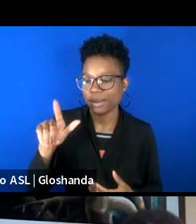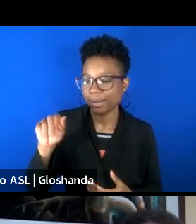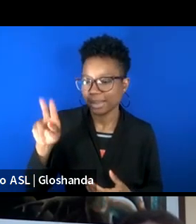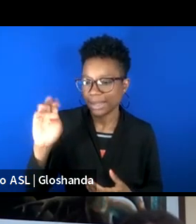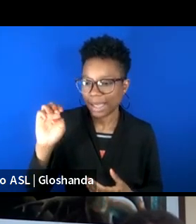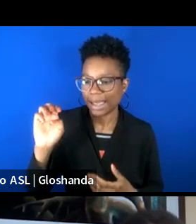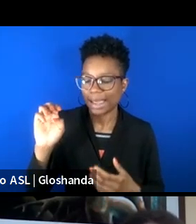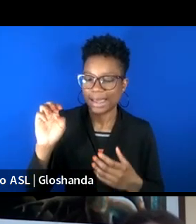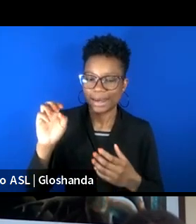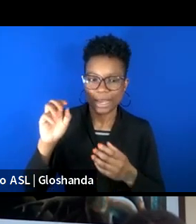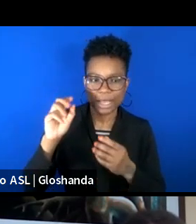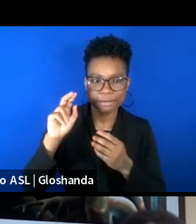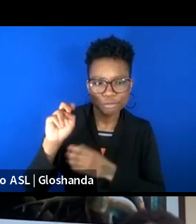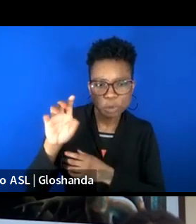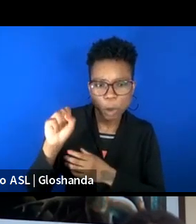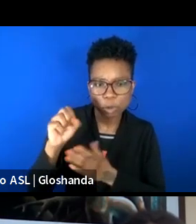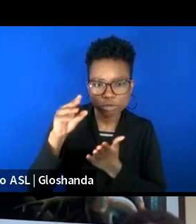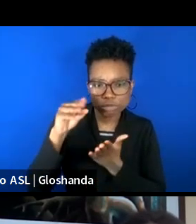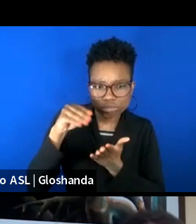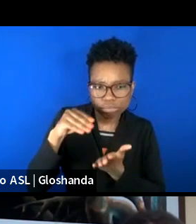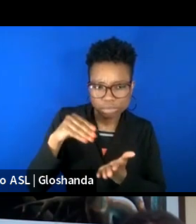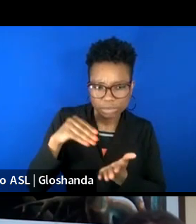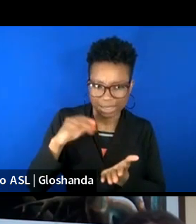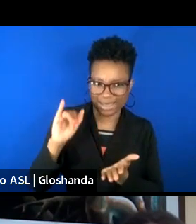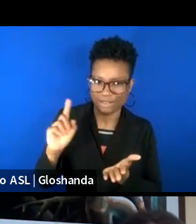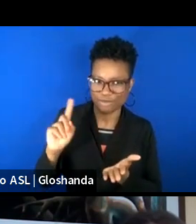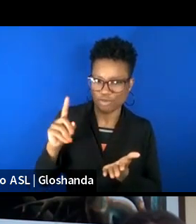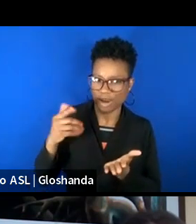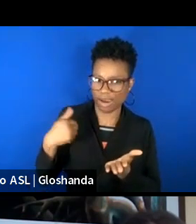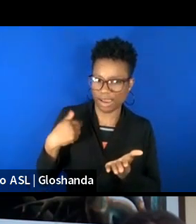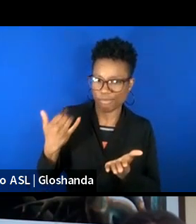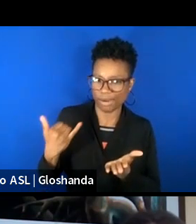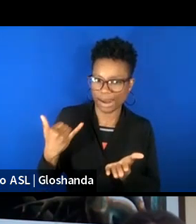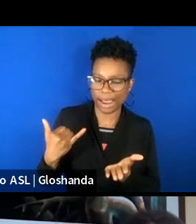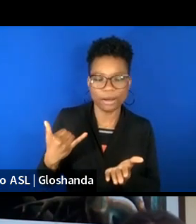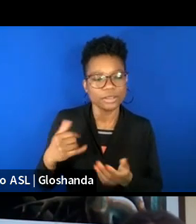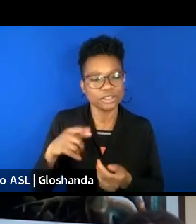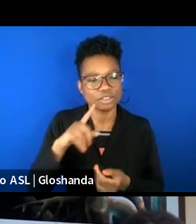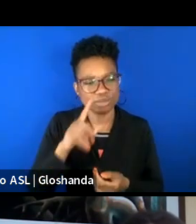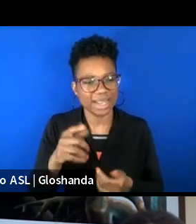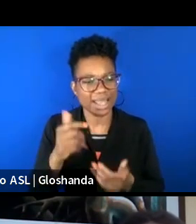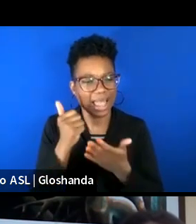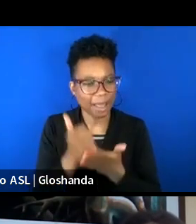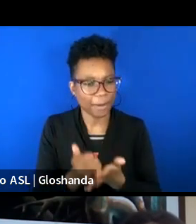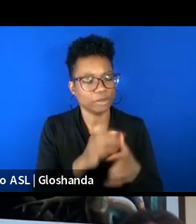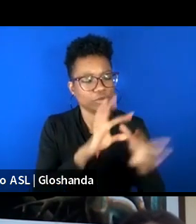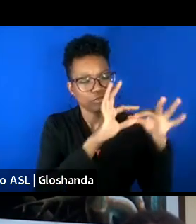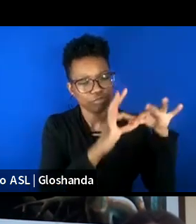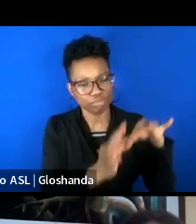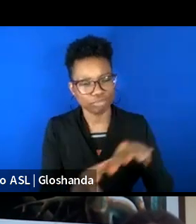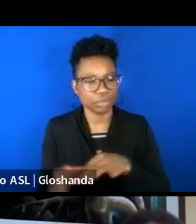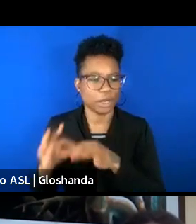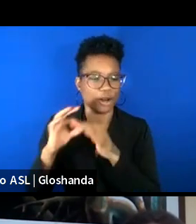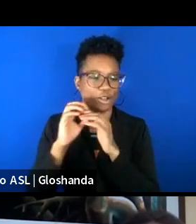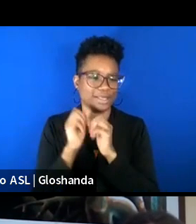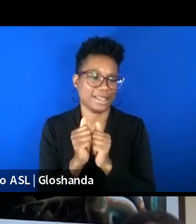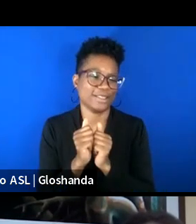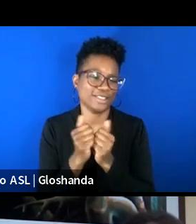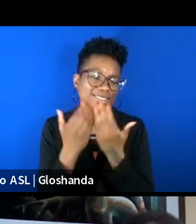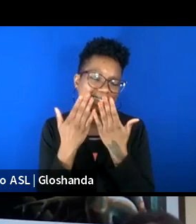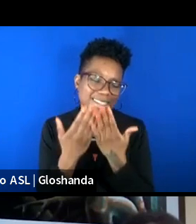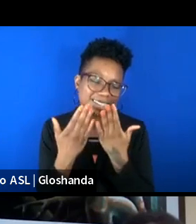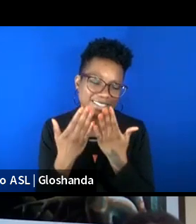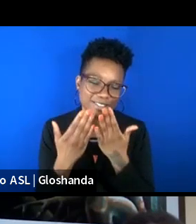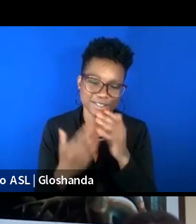lot of outlining. And that's where I am. And so that's going to help me pull it all together. So thank you. That was